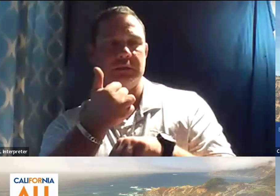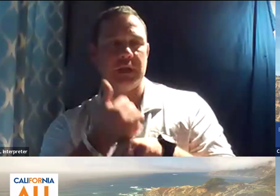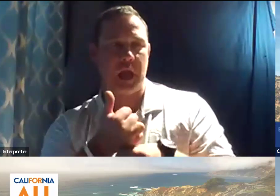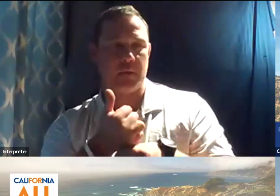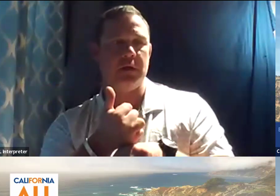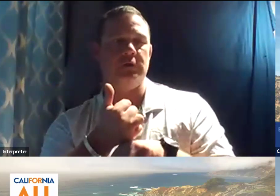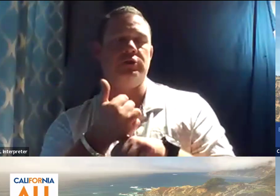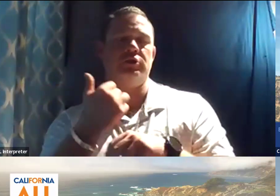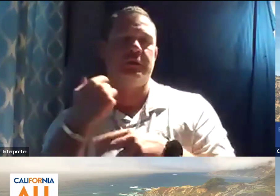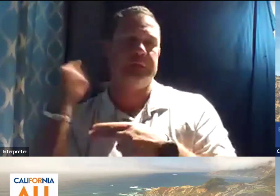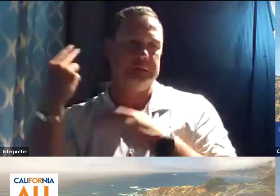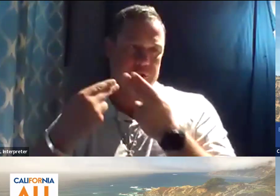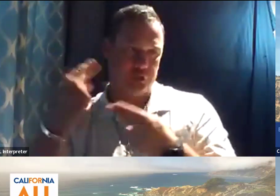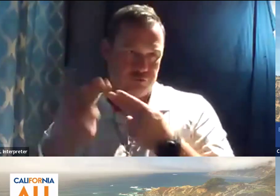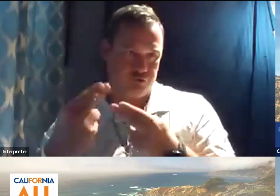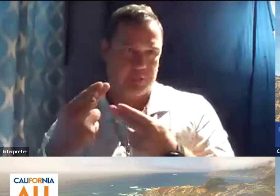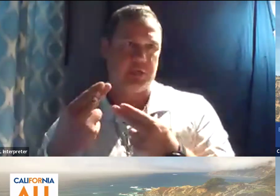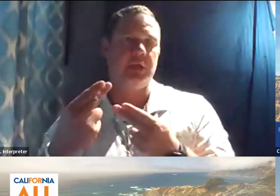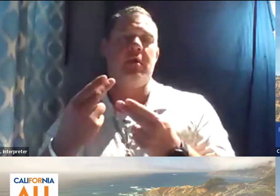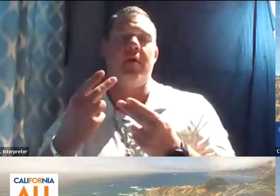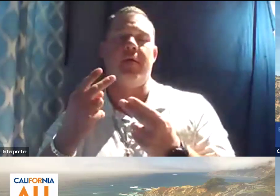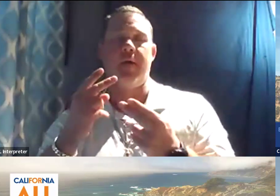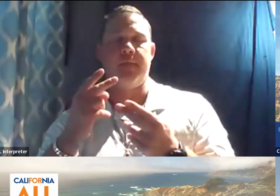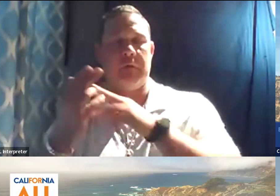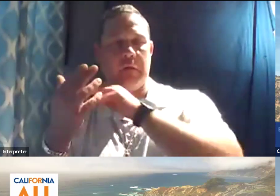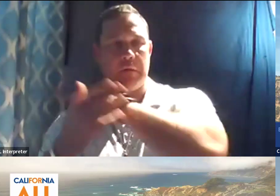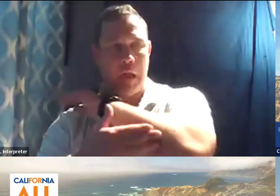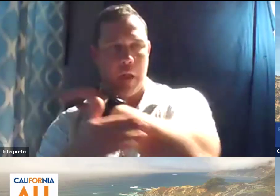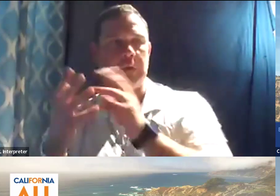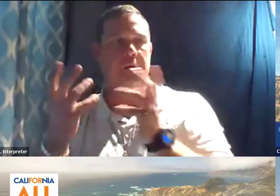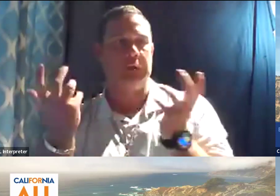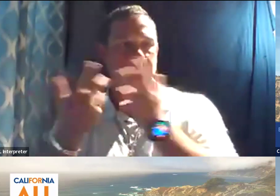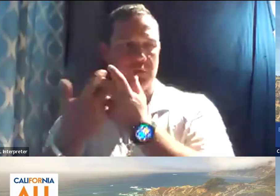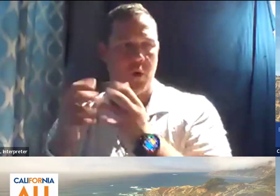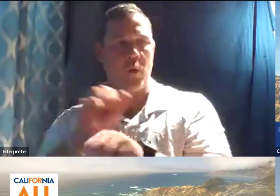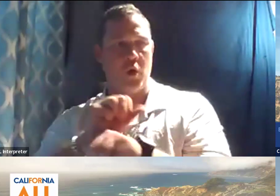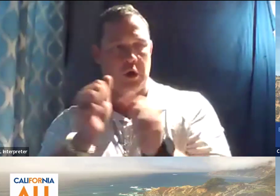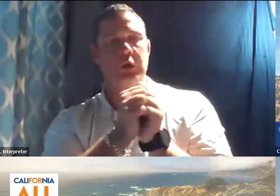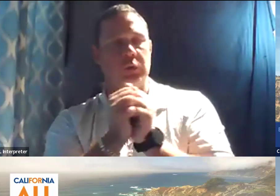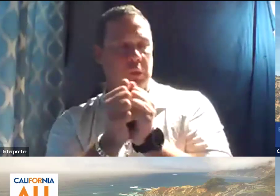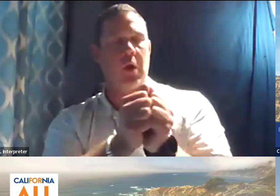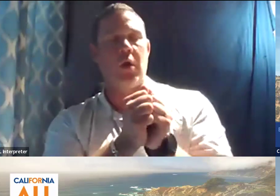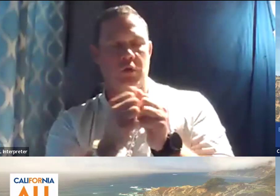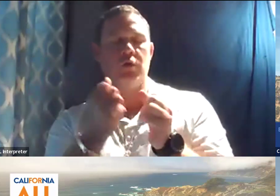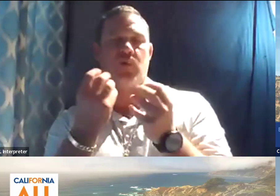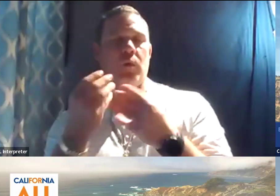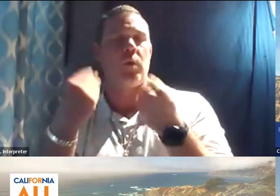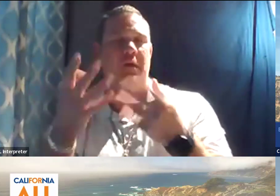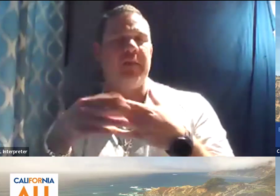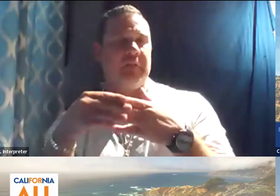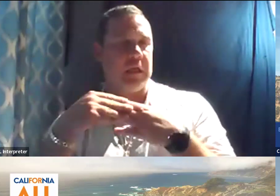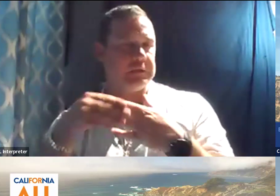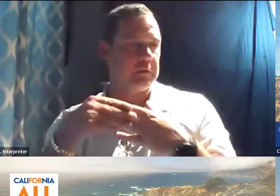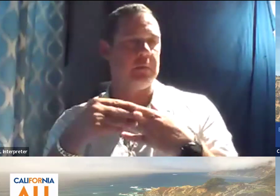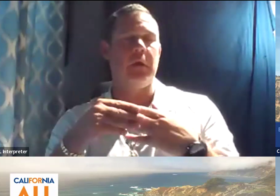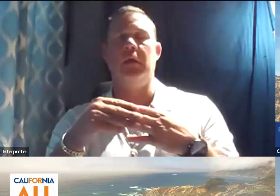there's a legacy of multi-county collaboration. And so we wanted to build the flexibility where there could be